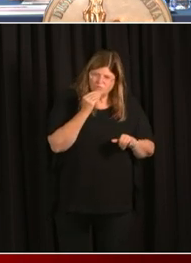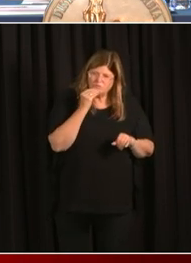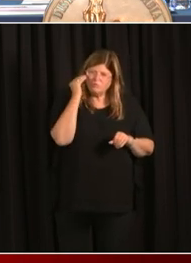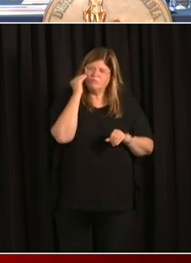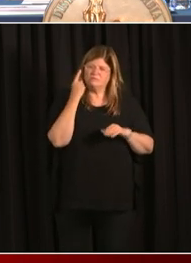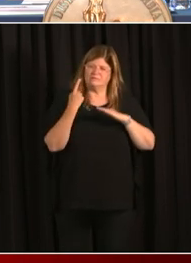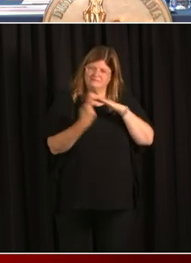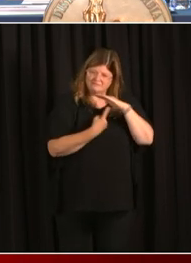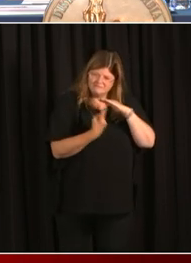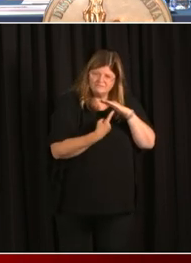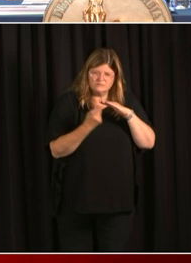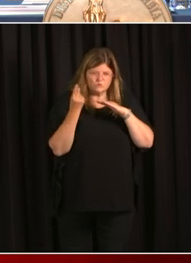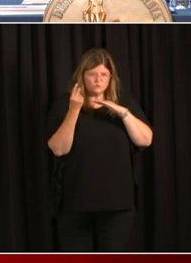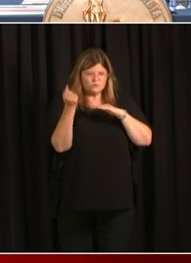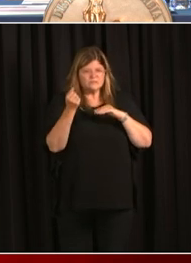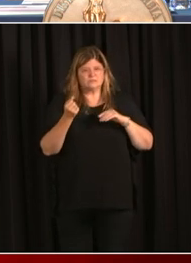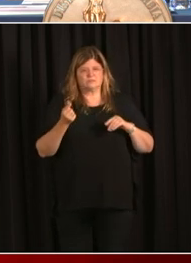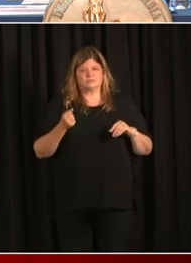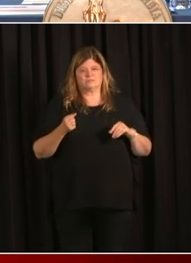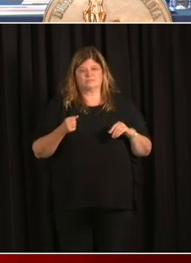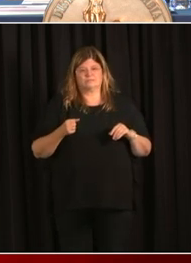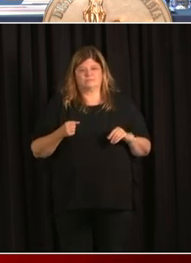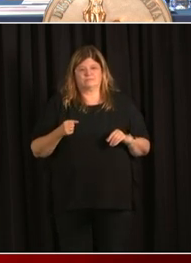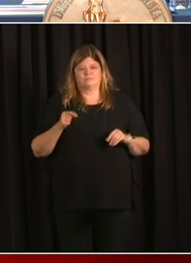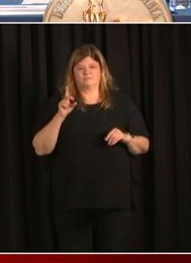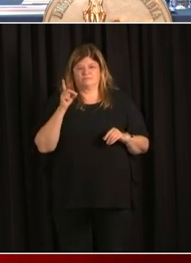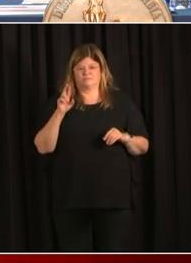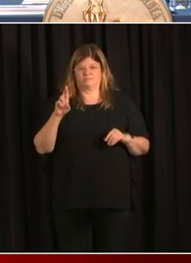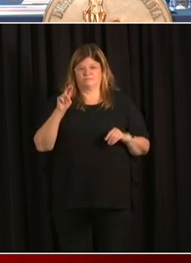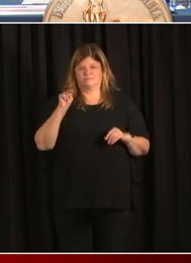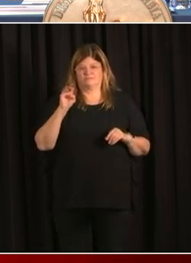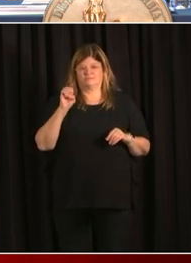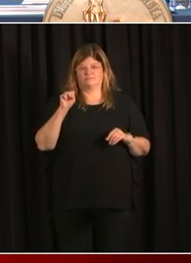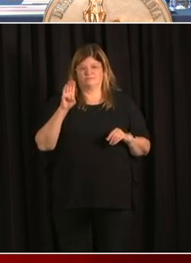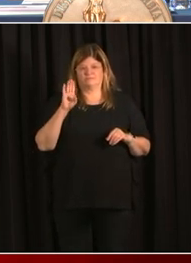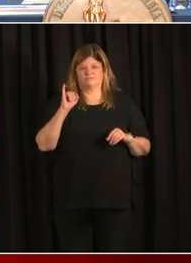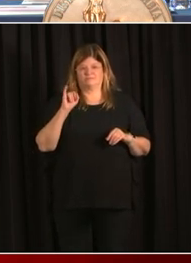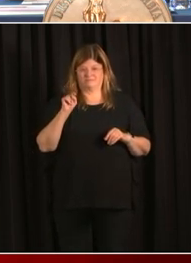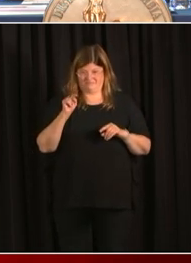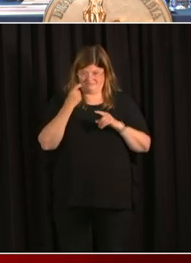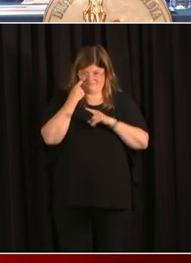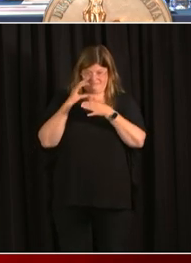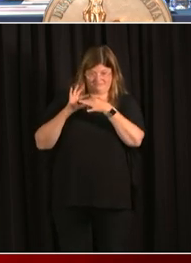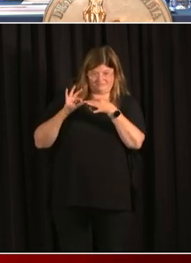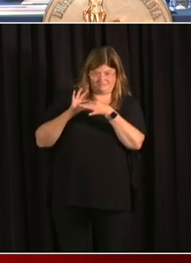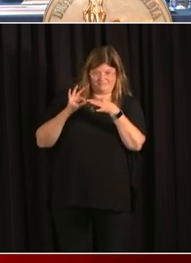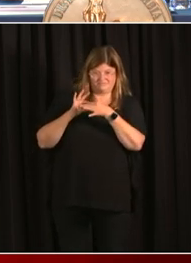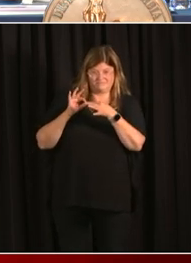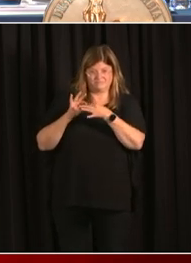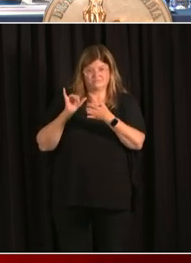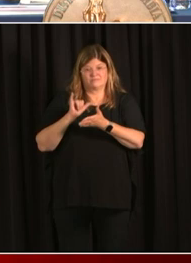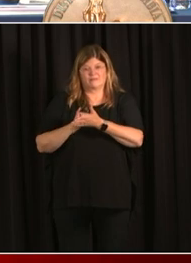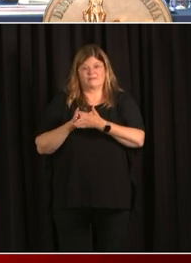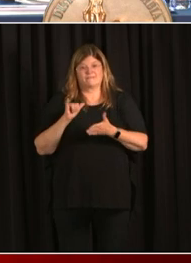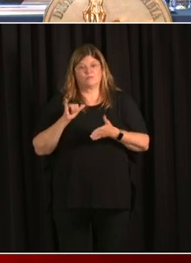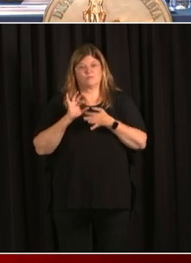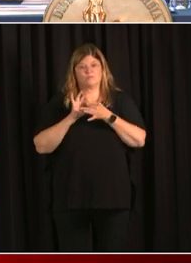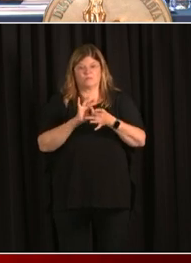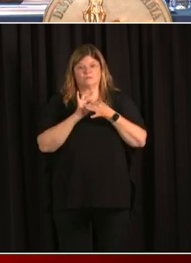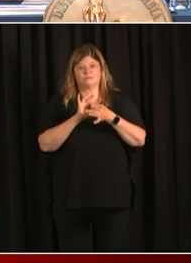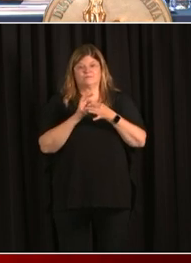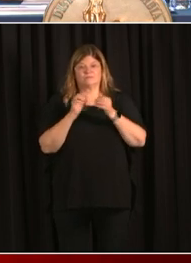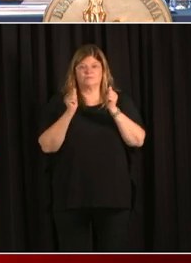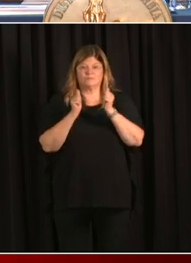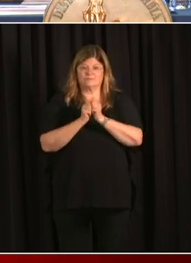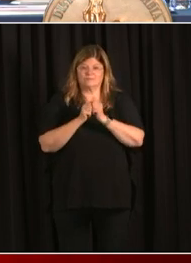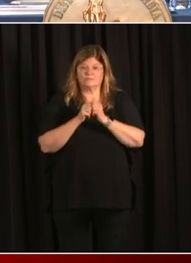immediately. And as Dr. Nesbitt has mentioned, cooperate with case investigators and contract